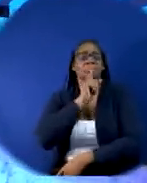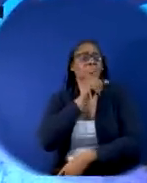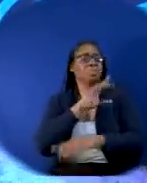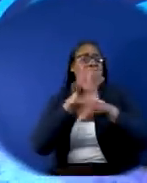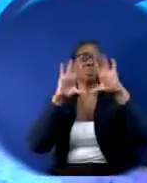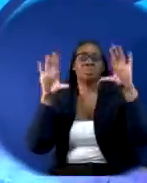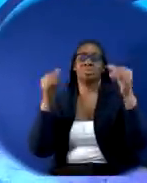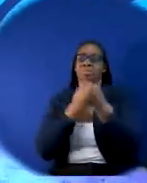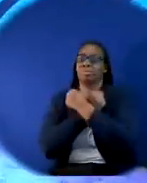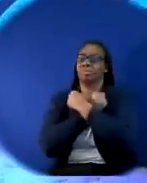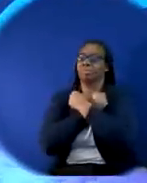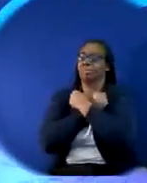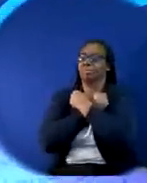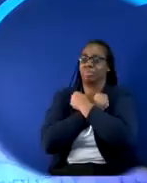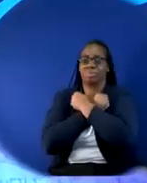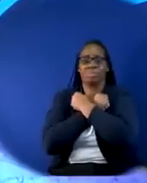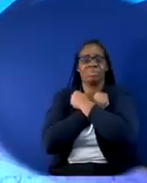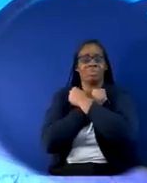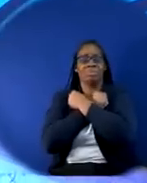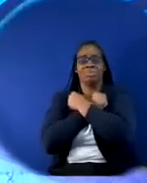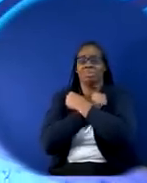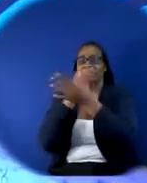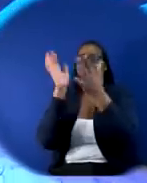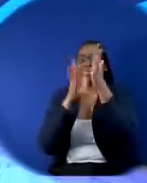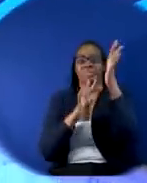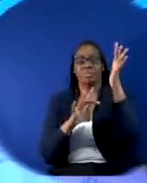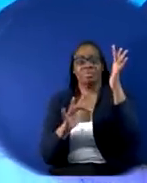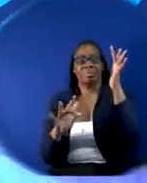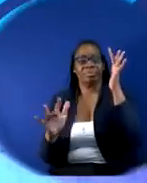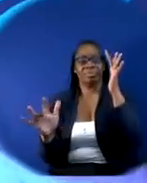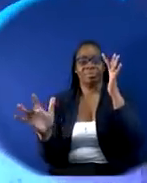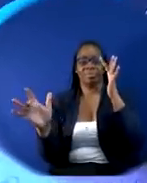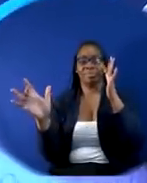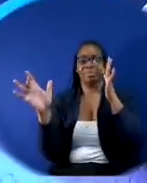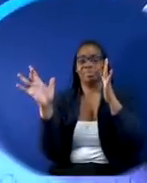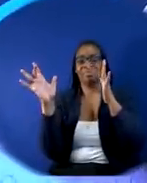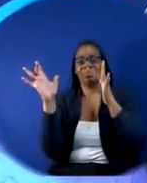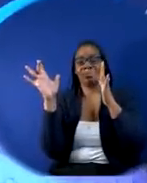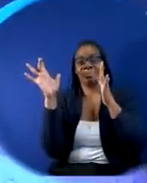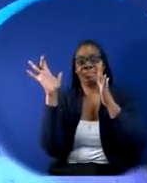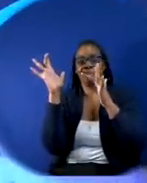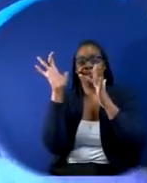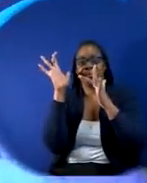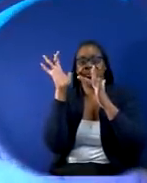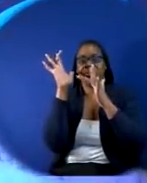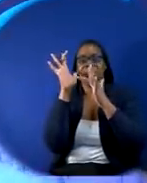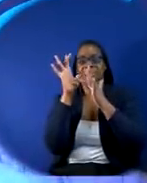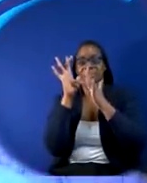Celebrate peace. Oh, I love. Yes, I do. I really do.